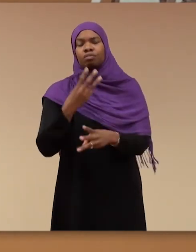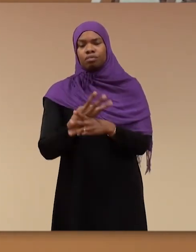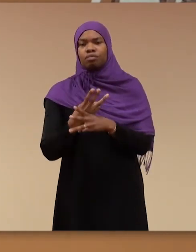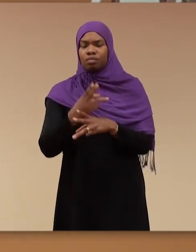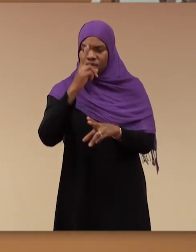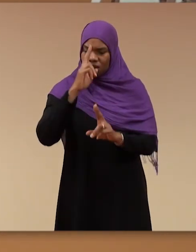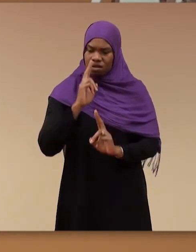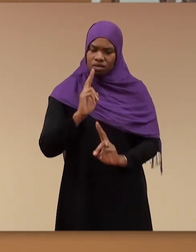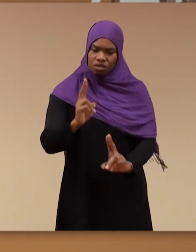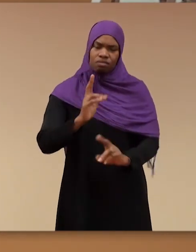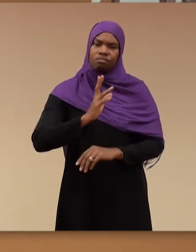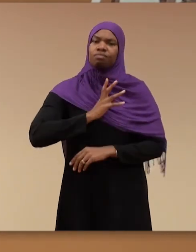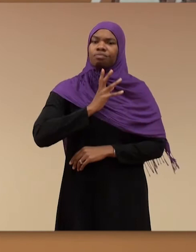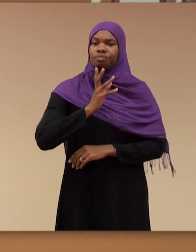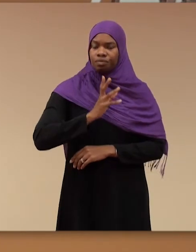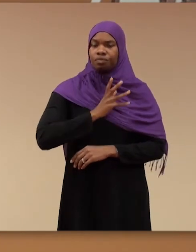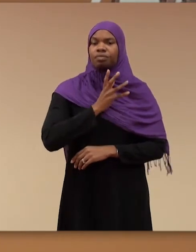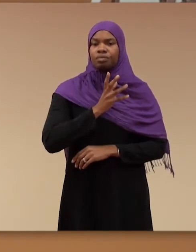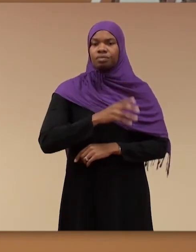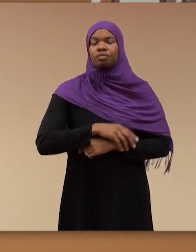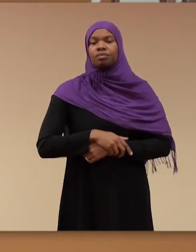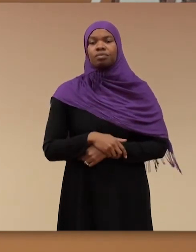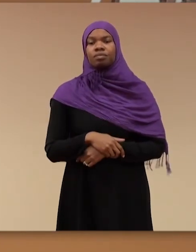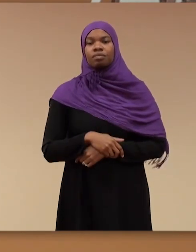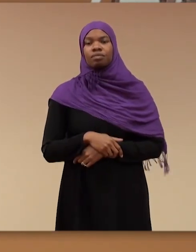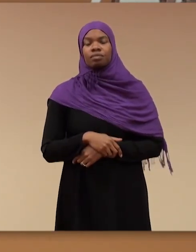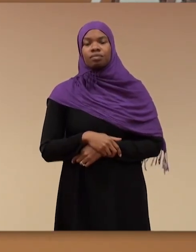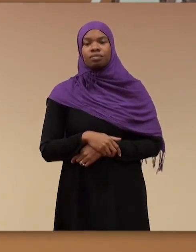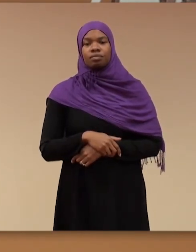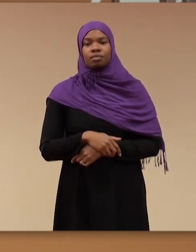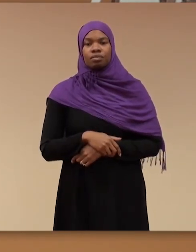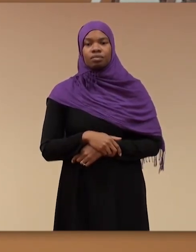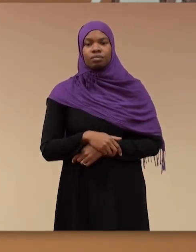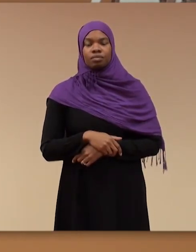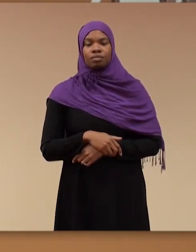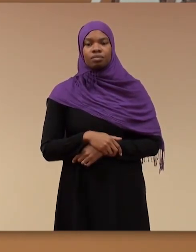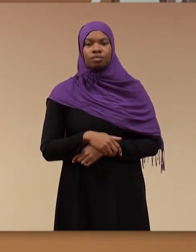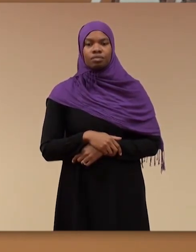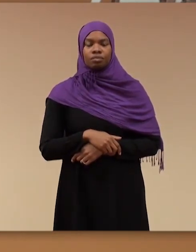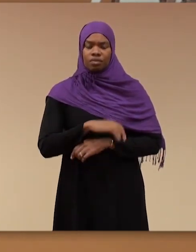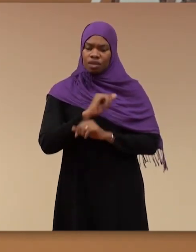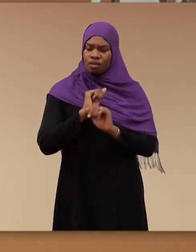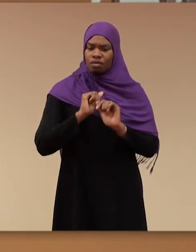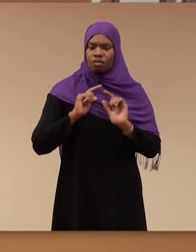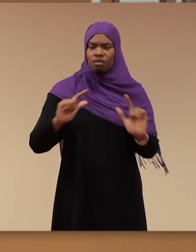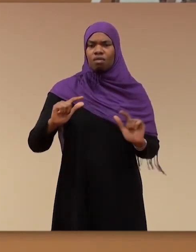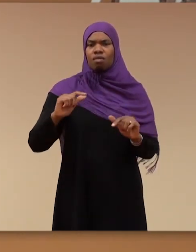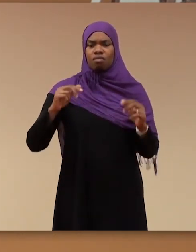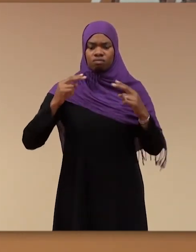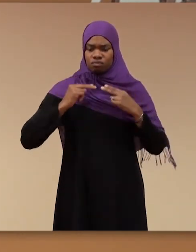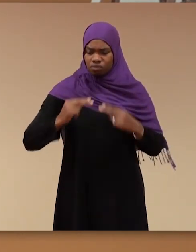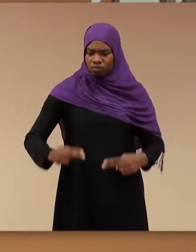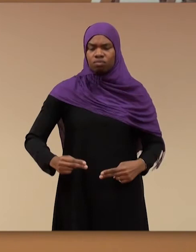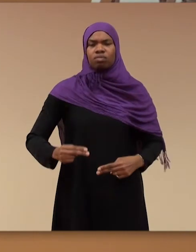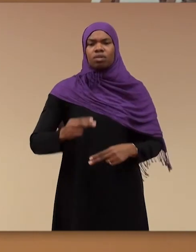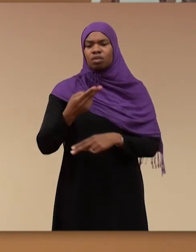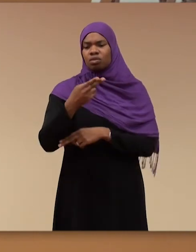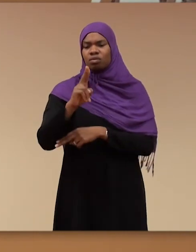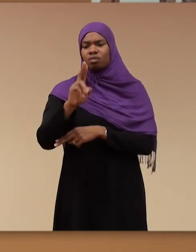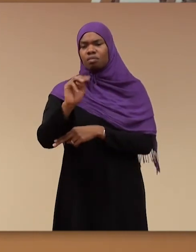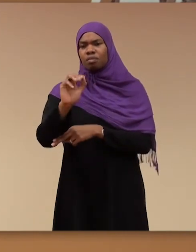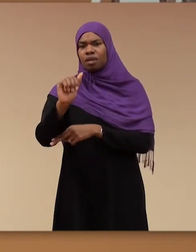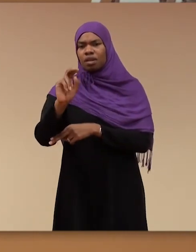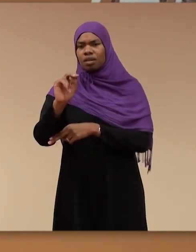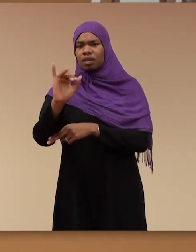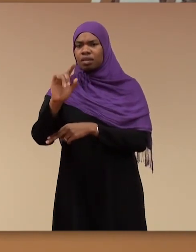of course, one of the ideals of Islam, that all humanity is one family. We came from the same